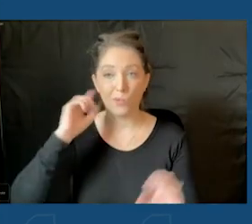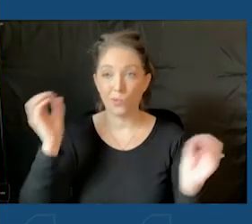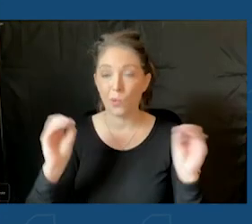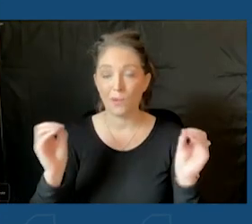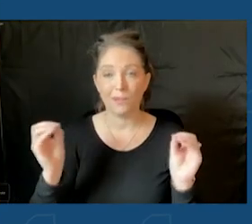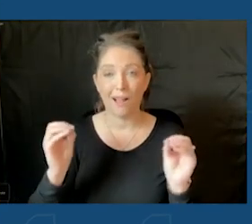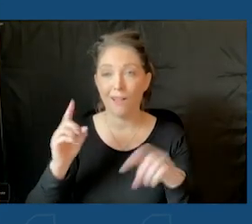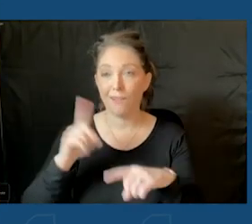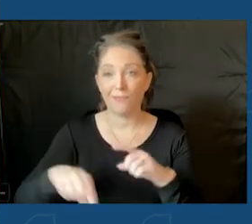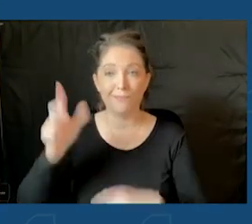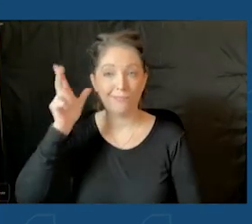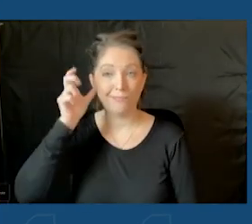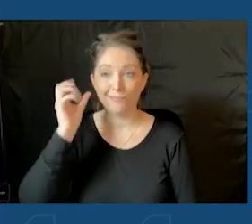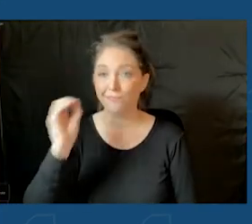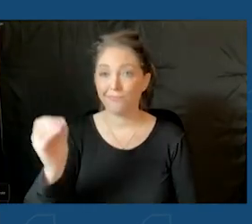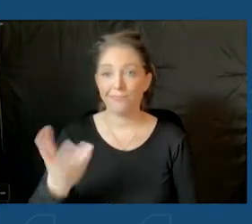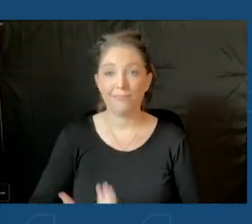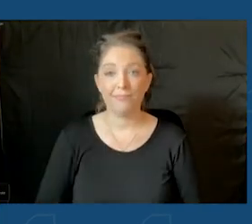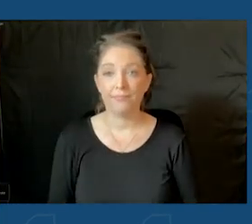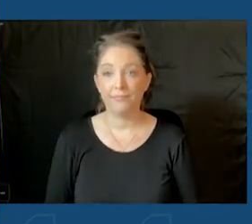LaBarber.